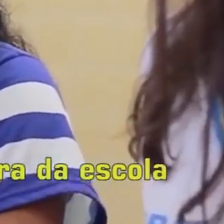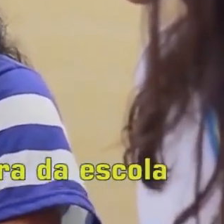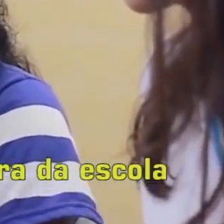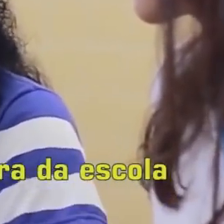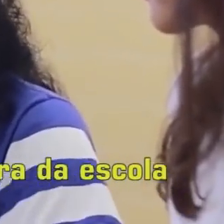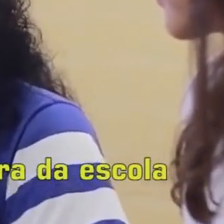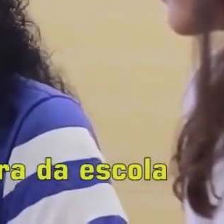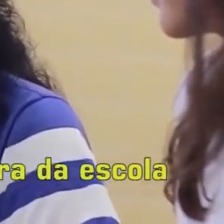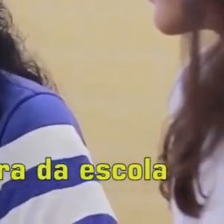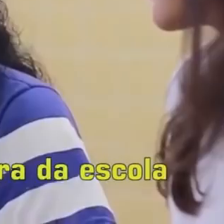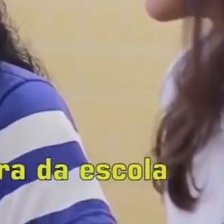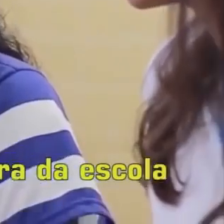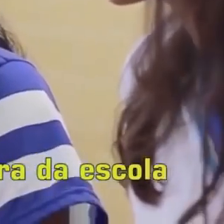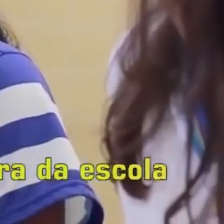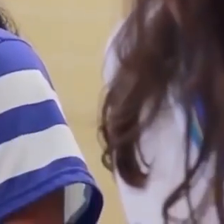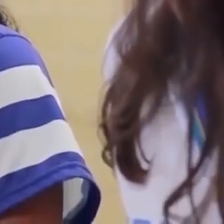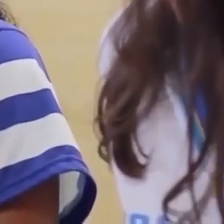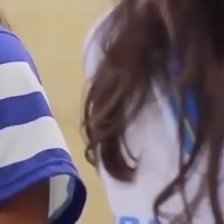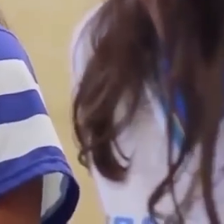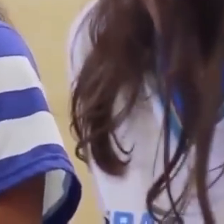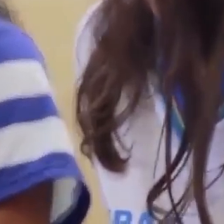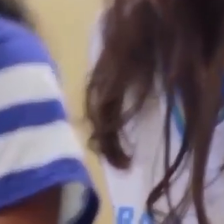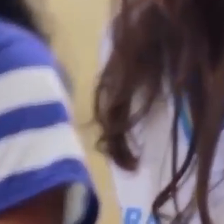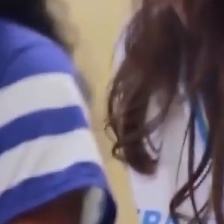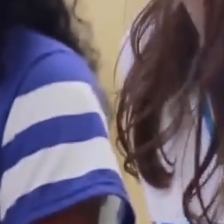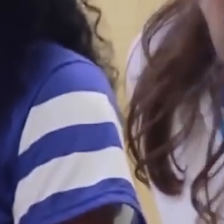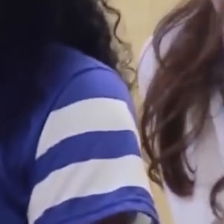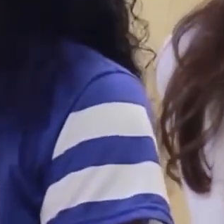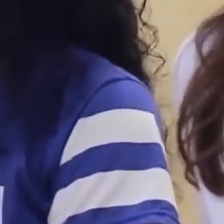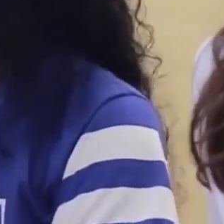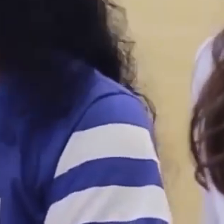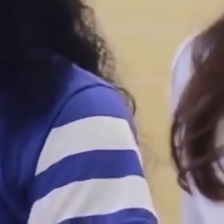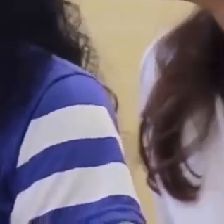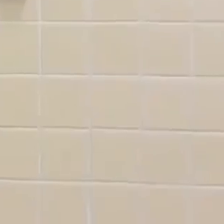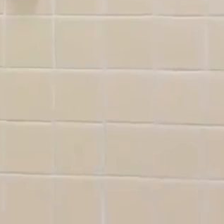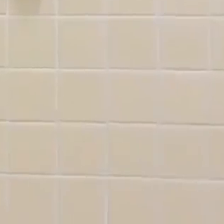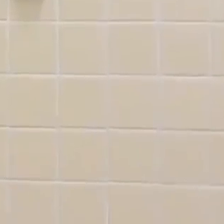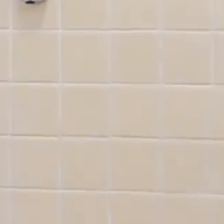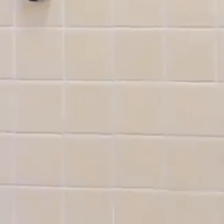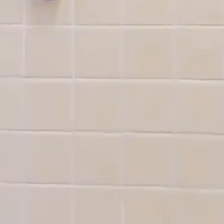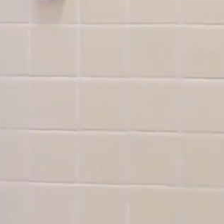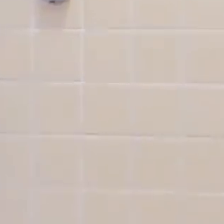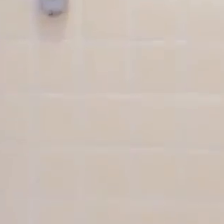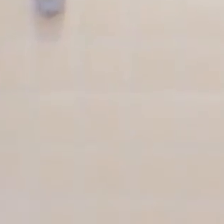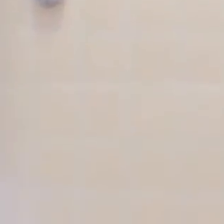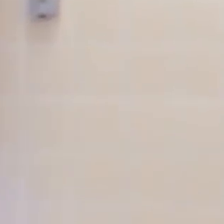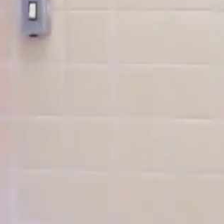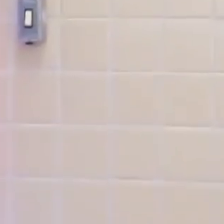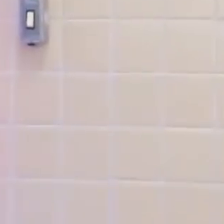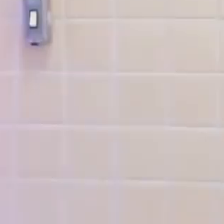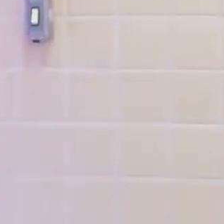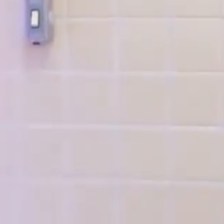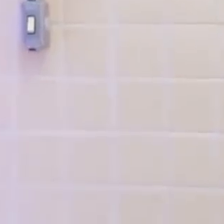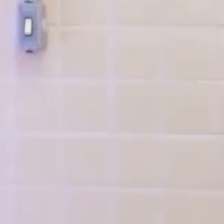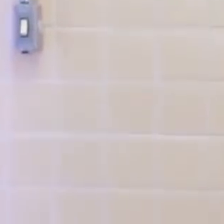to relax from our school sometimes. Take a rest. Play soccer. Yes.